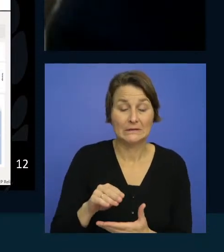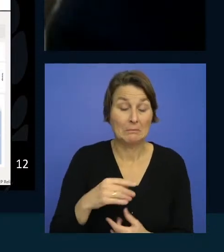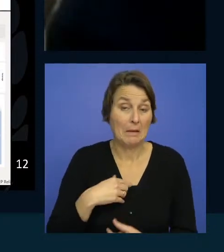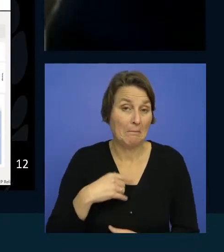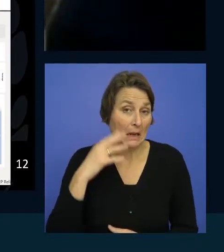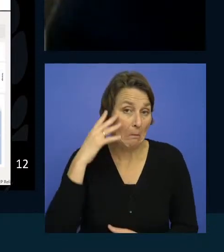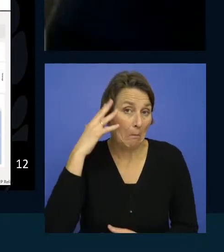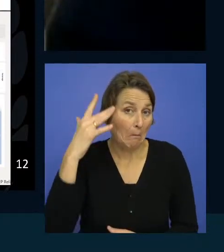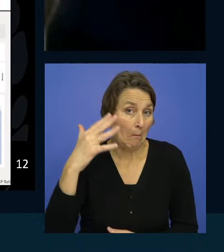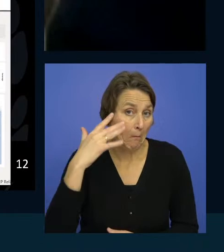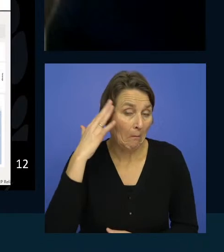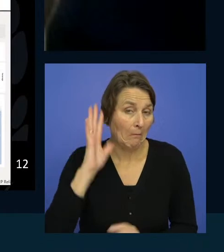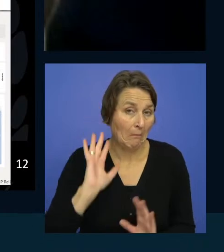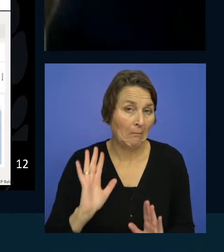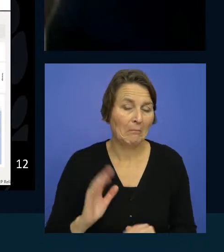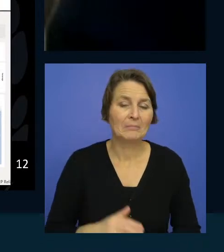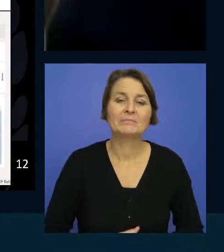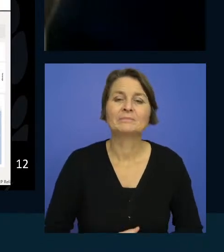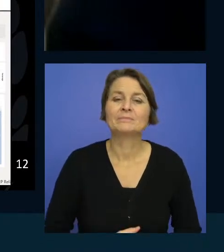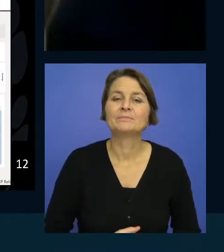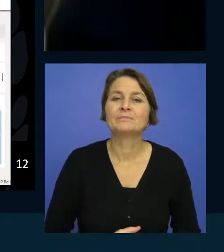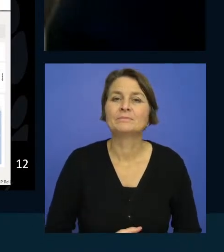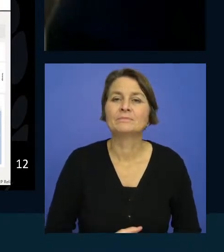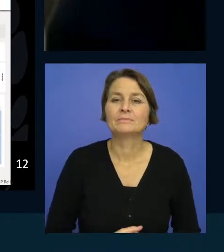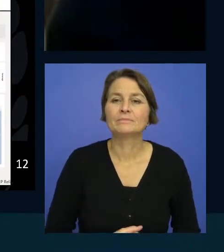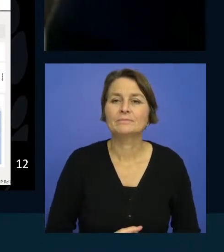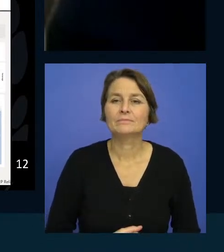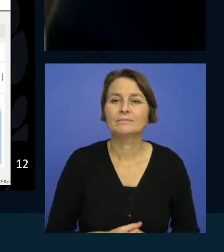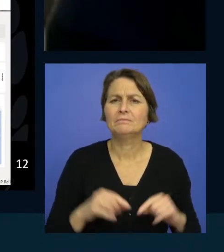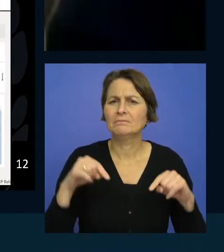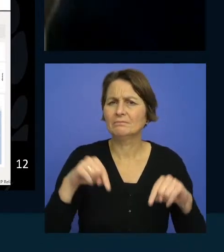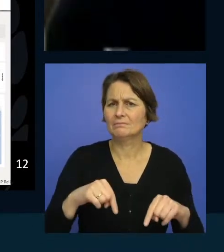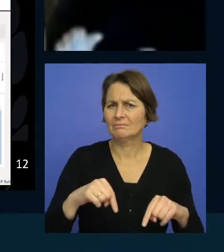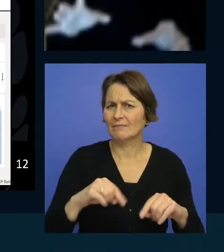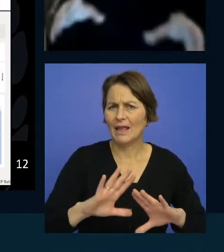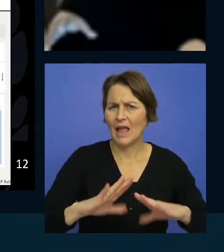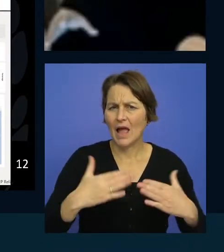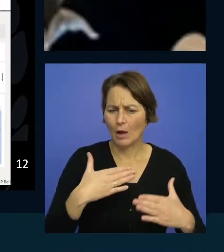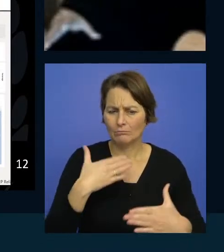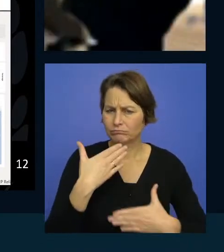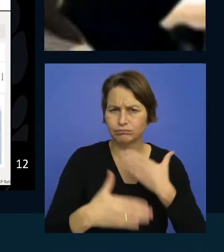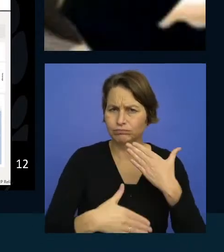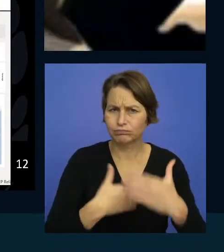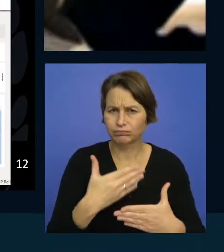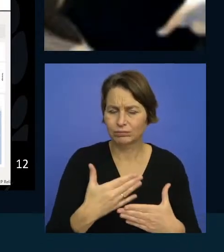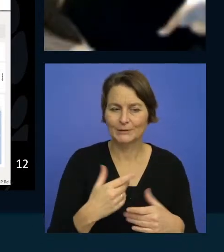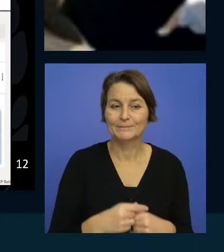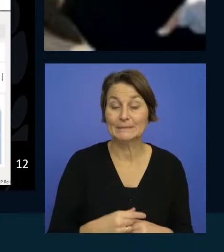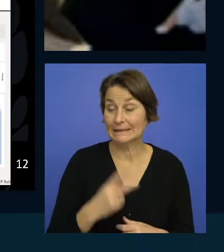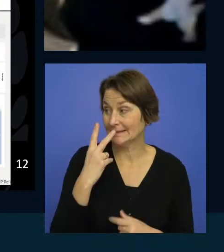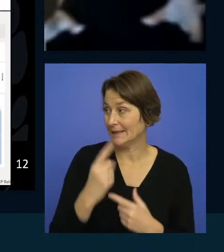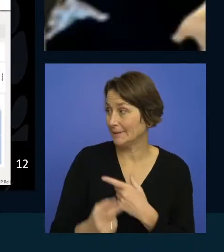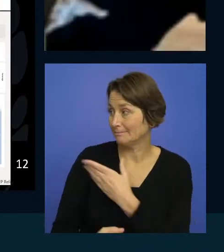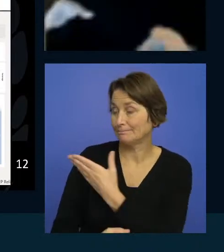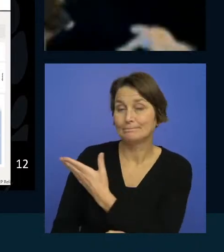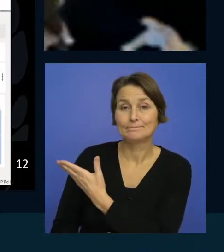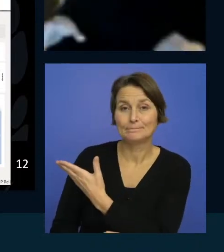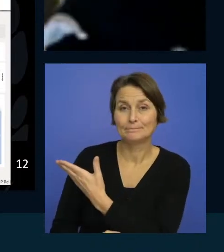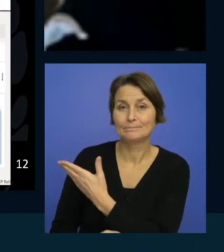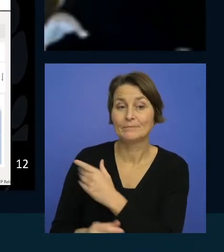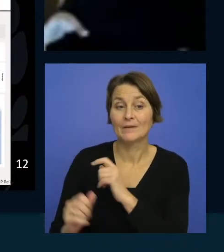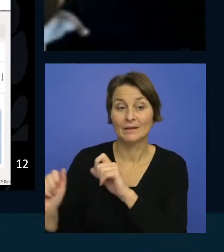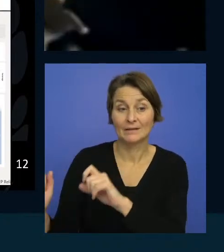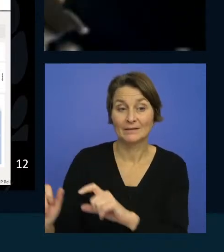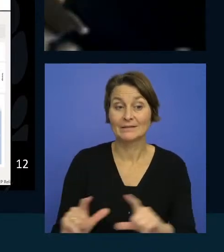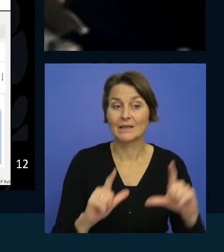bit. But how does this work? So you see in my slide here that there is a couple of things you